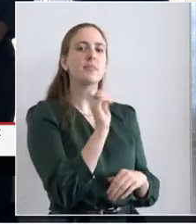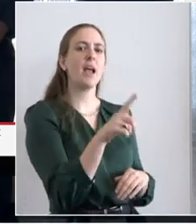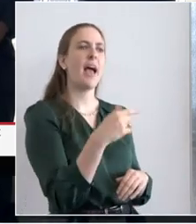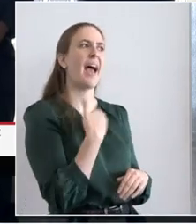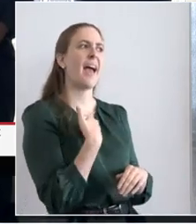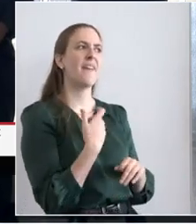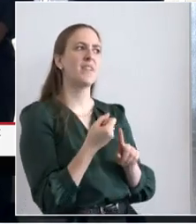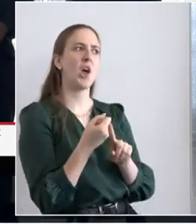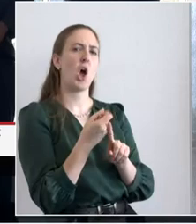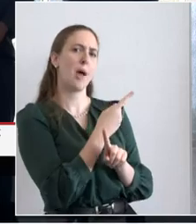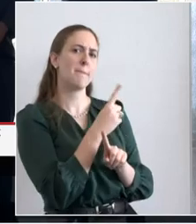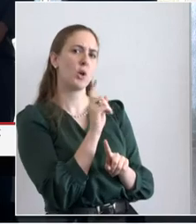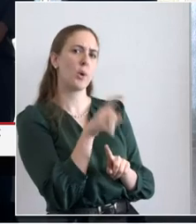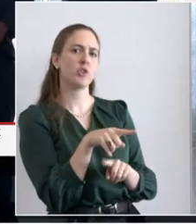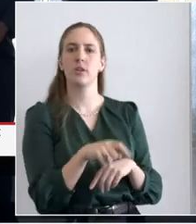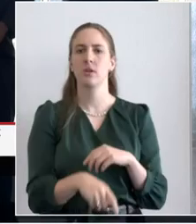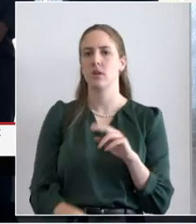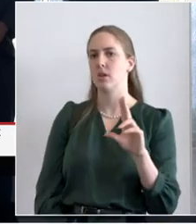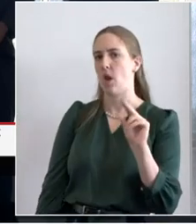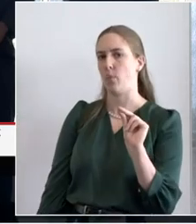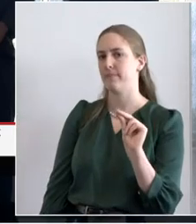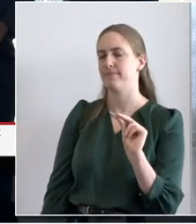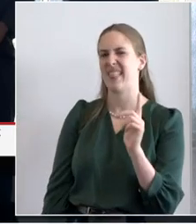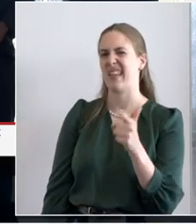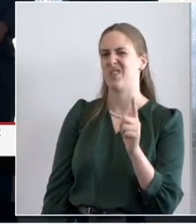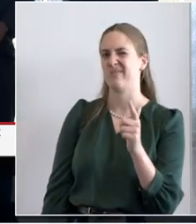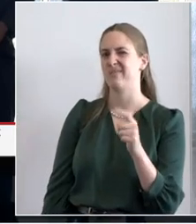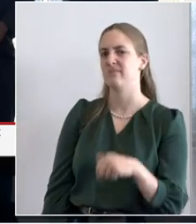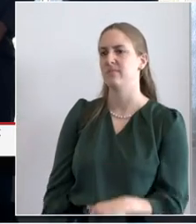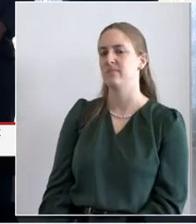Off-topic question, if we're willing No. to take those? Okay. Later.